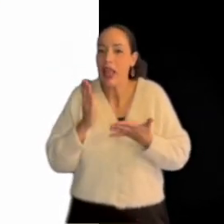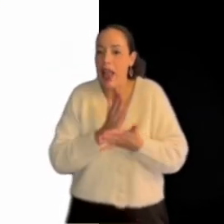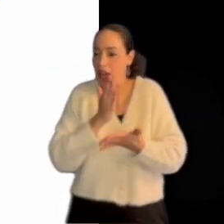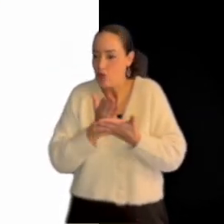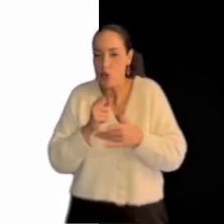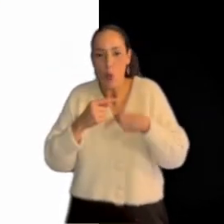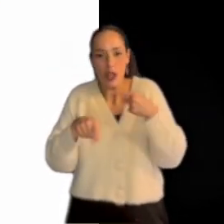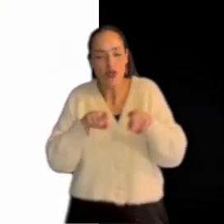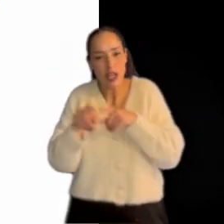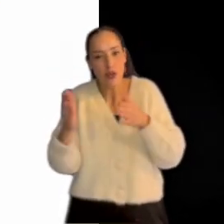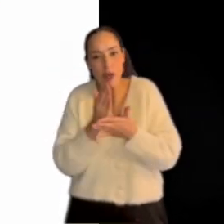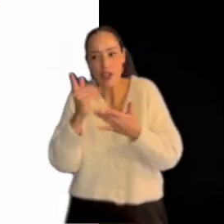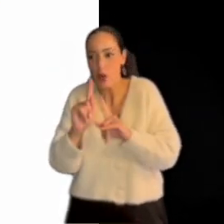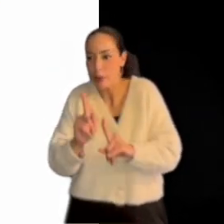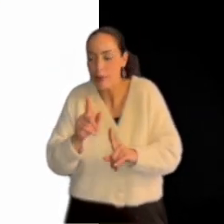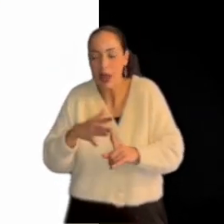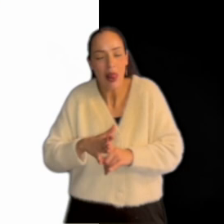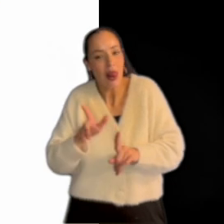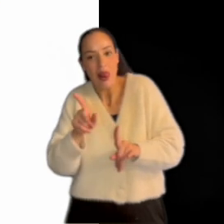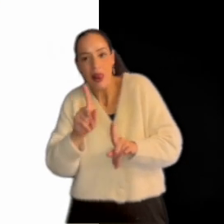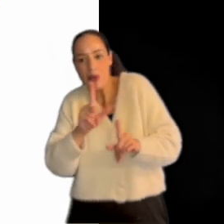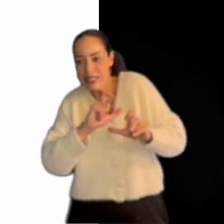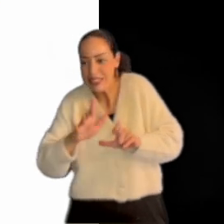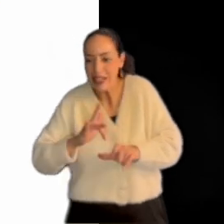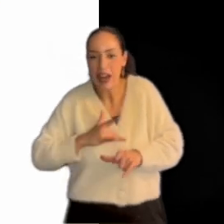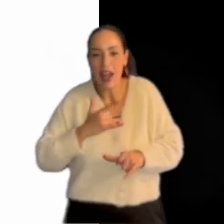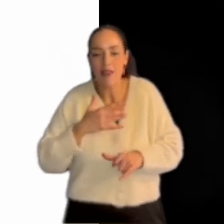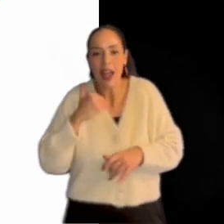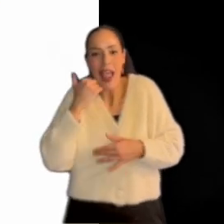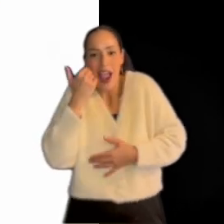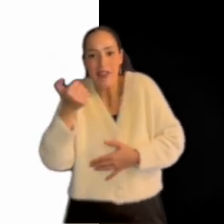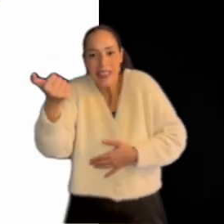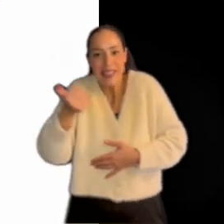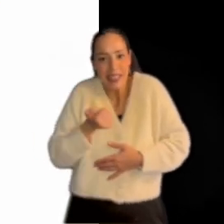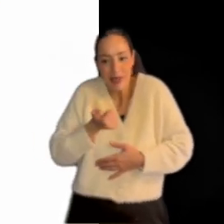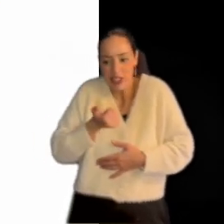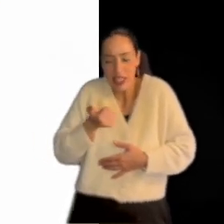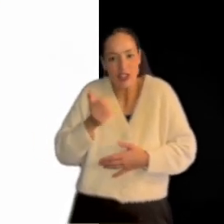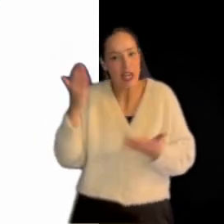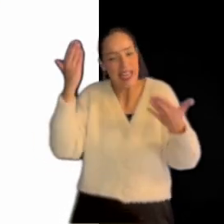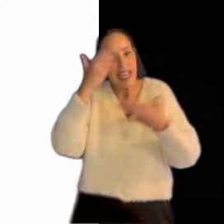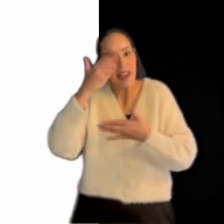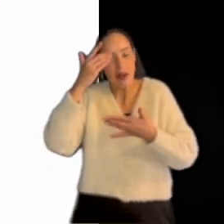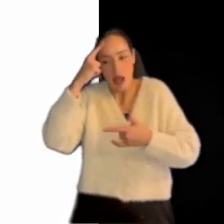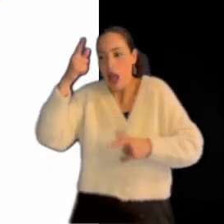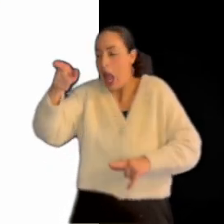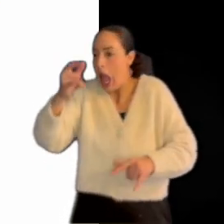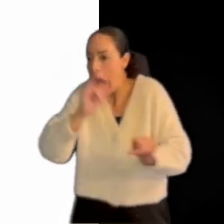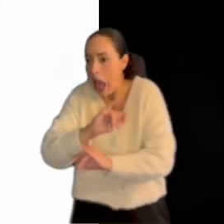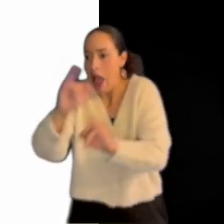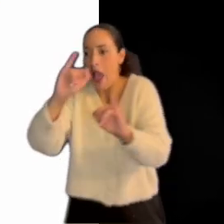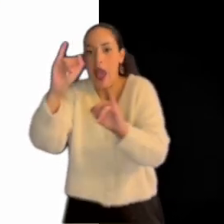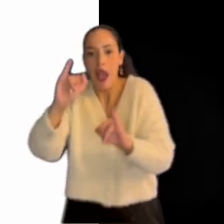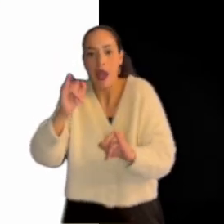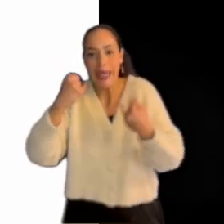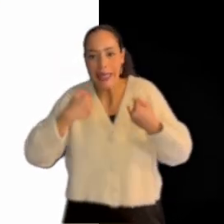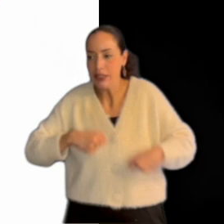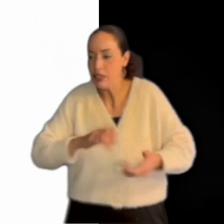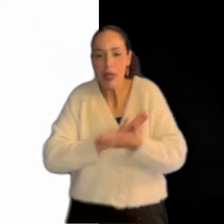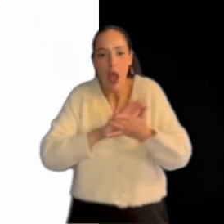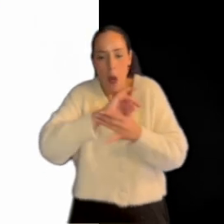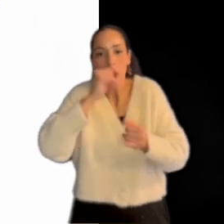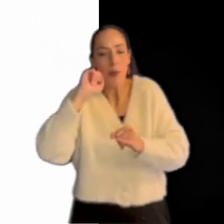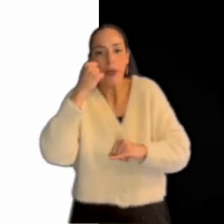indicated a disaster, every illness a sign of anguish yet to come. My imagination was running riot, carelessly and